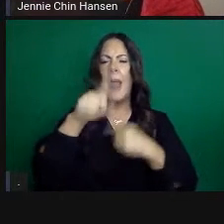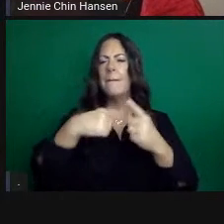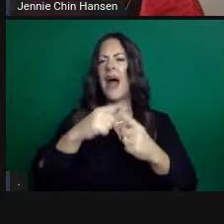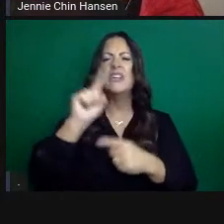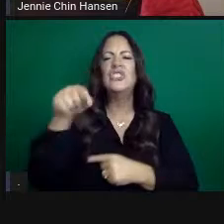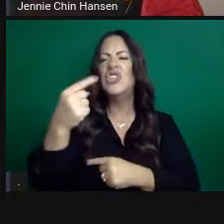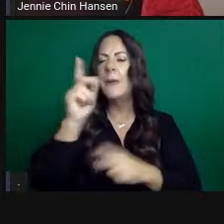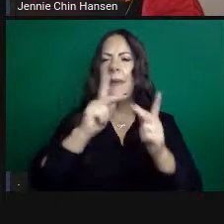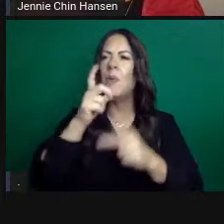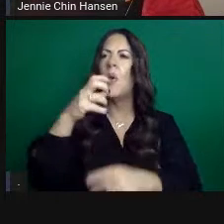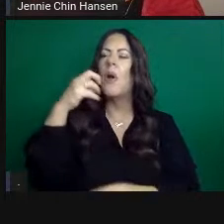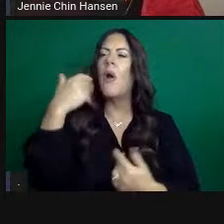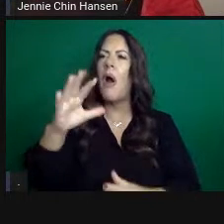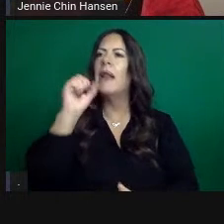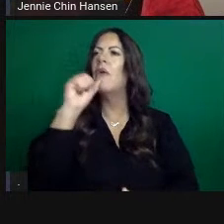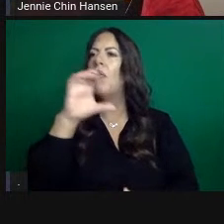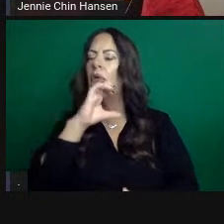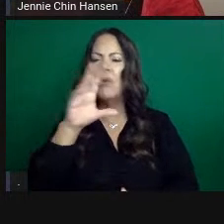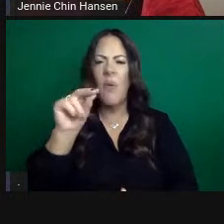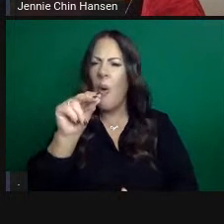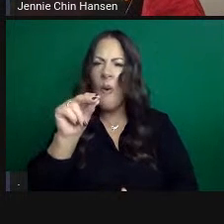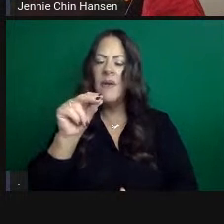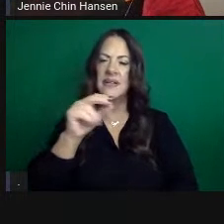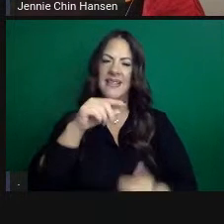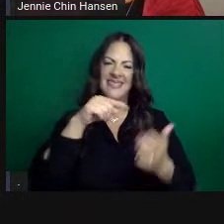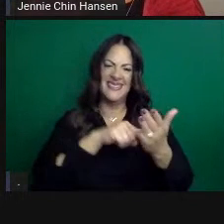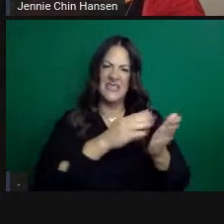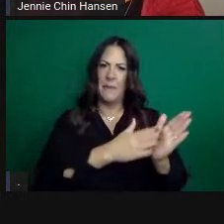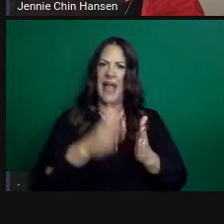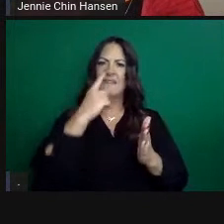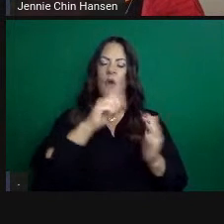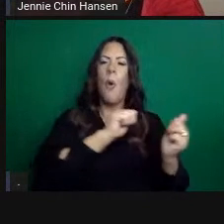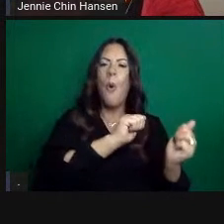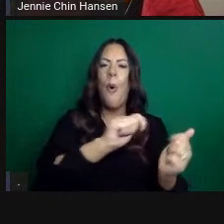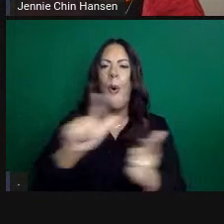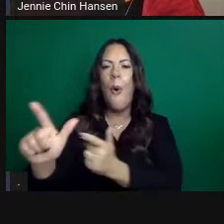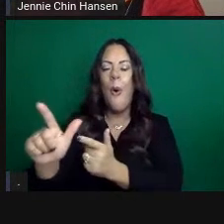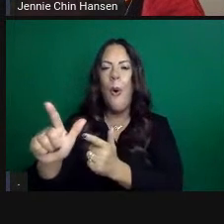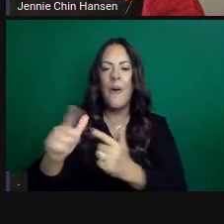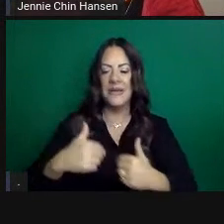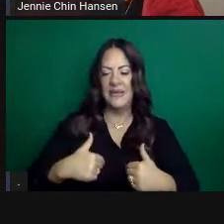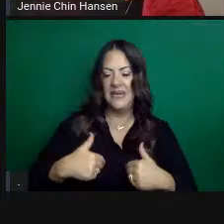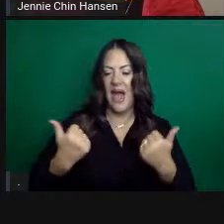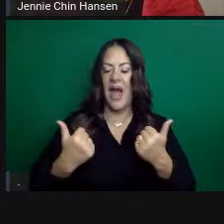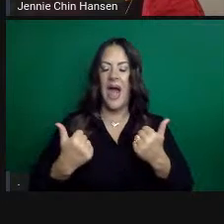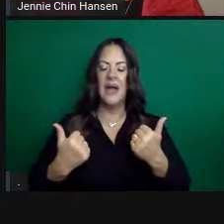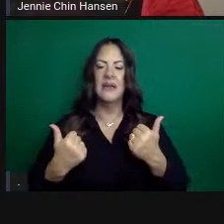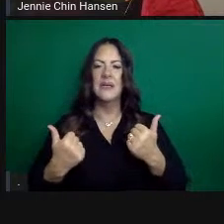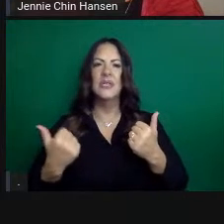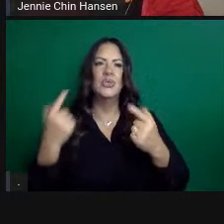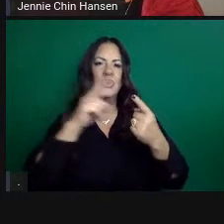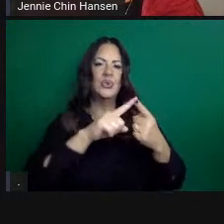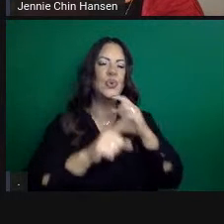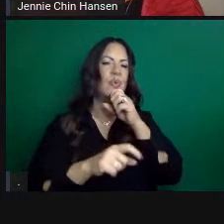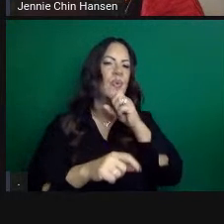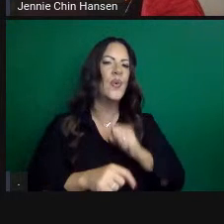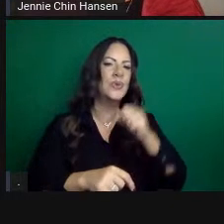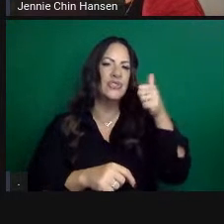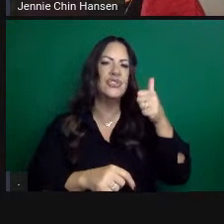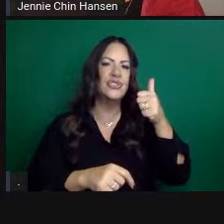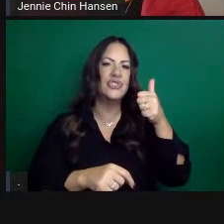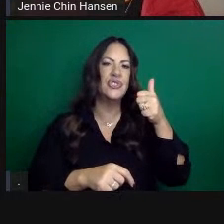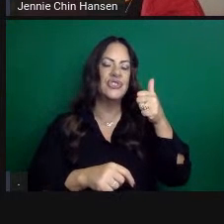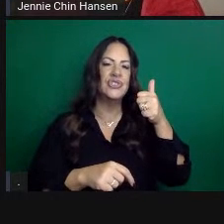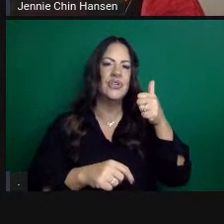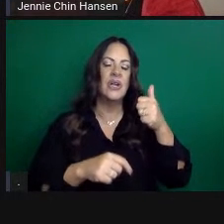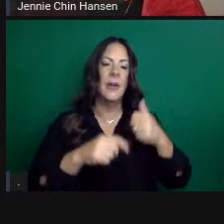is about all generations. And some of the recommendations really will raise the elements of